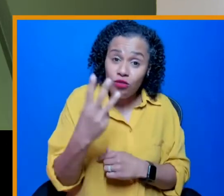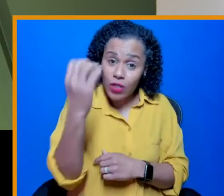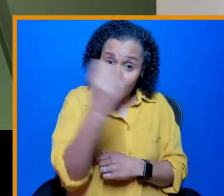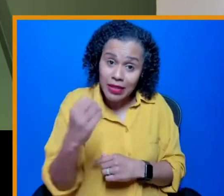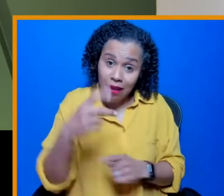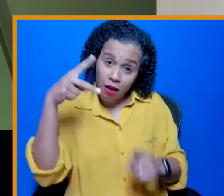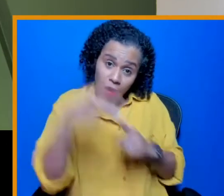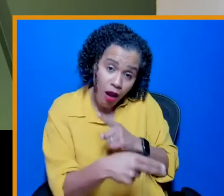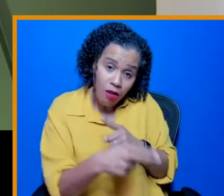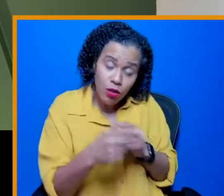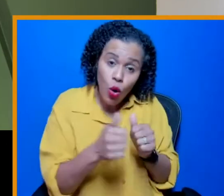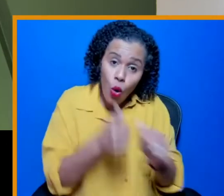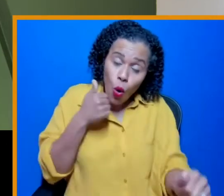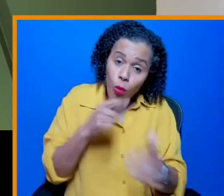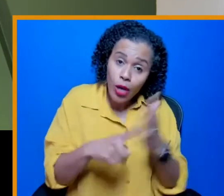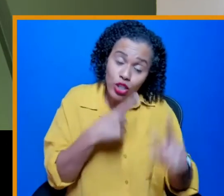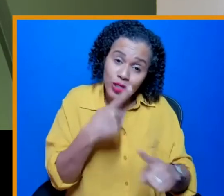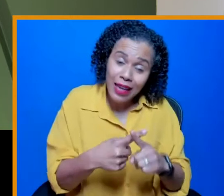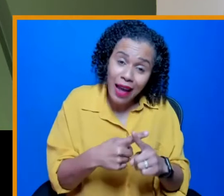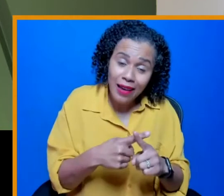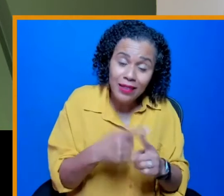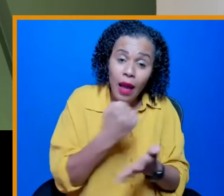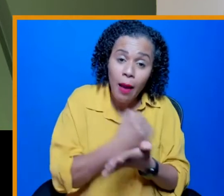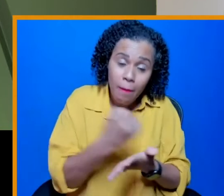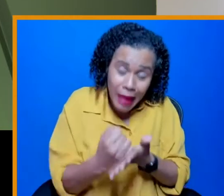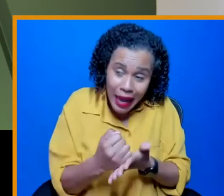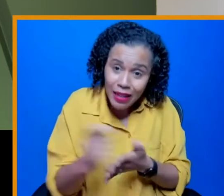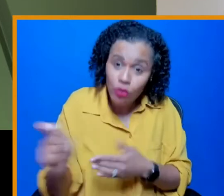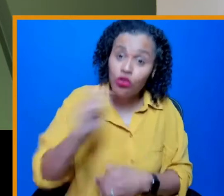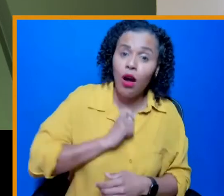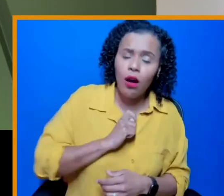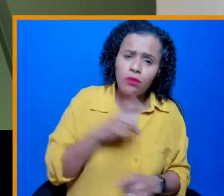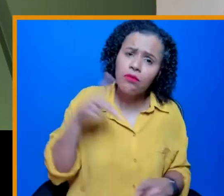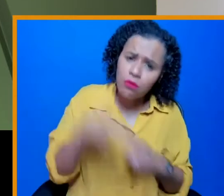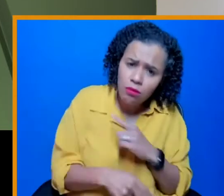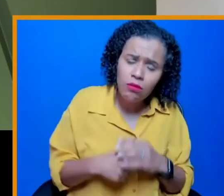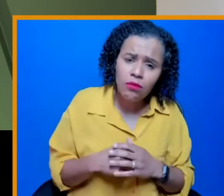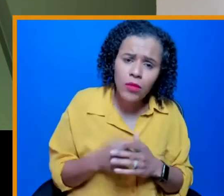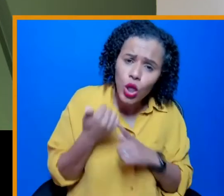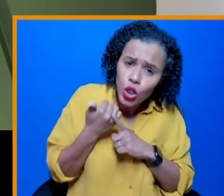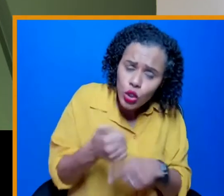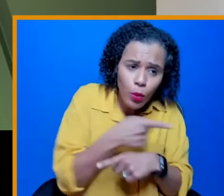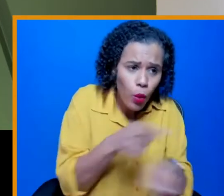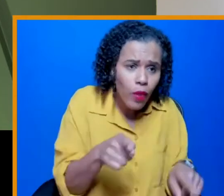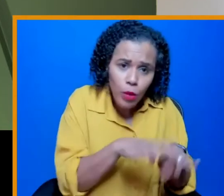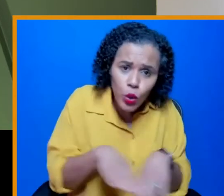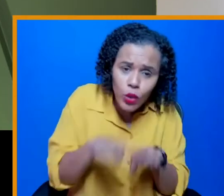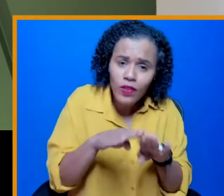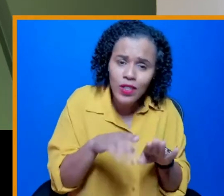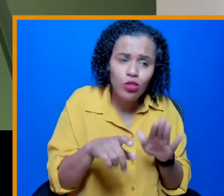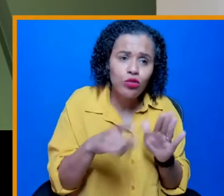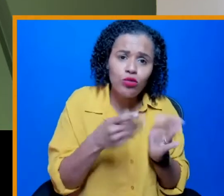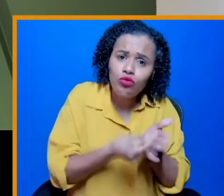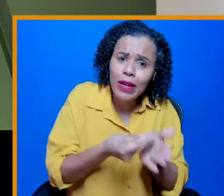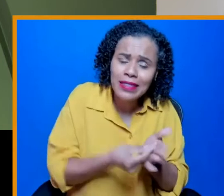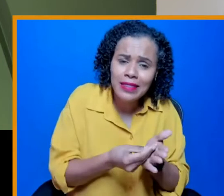tax banking surcharge and support those in universal credit with mortgage costs by reinstating